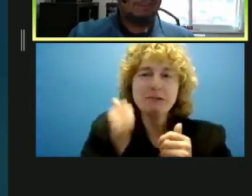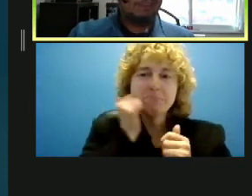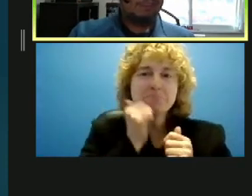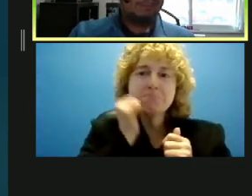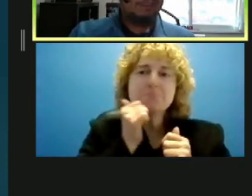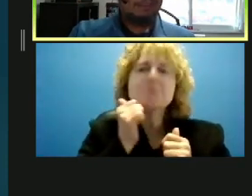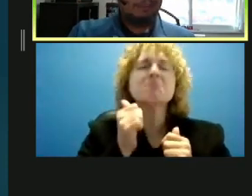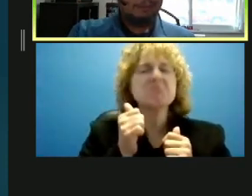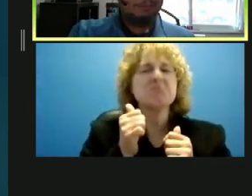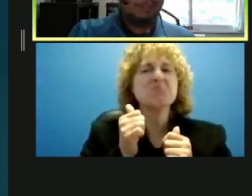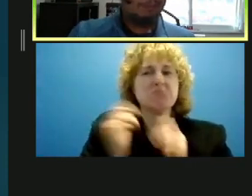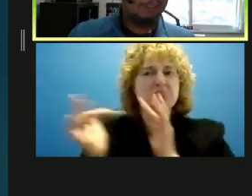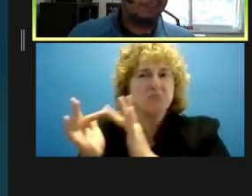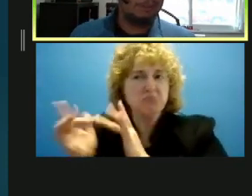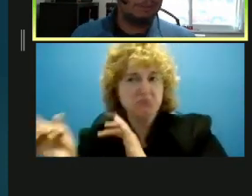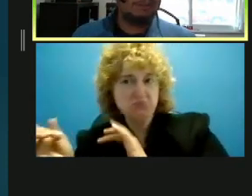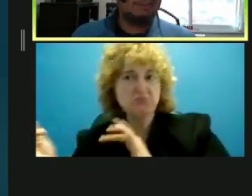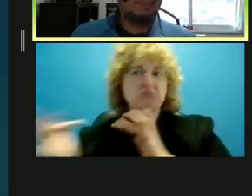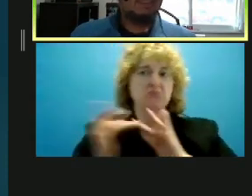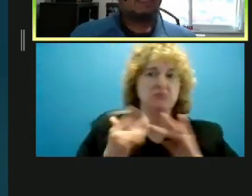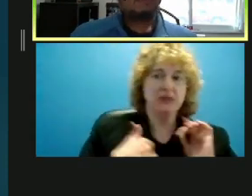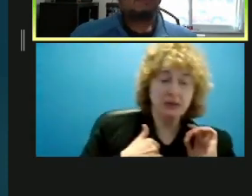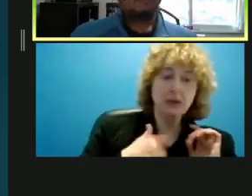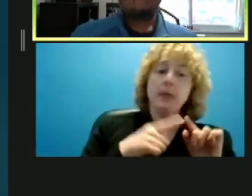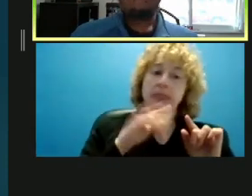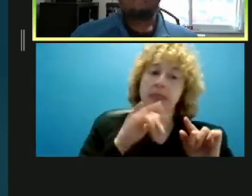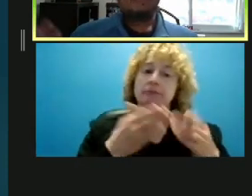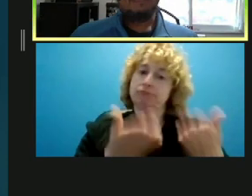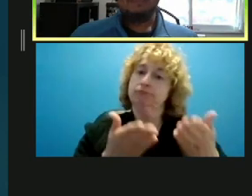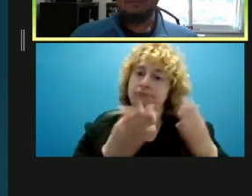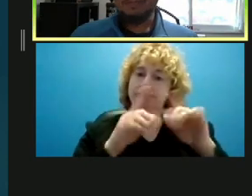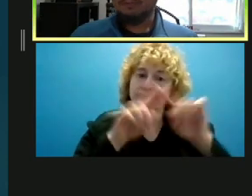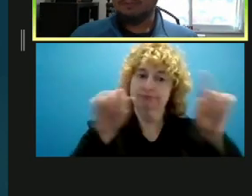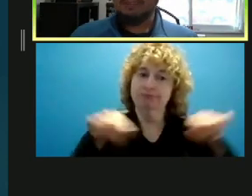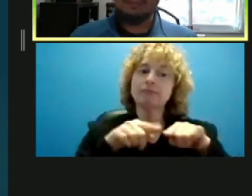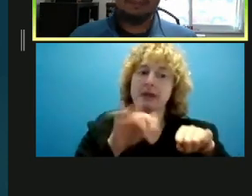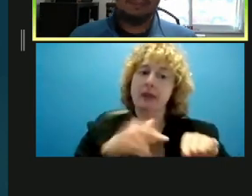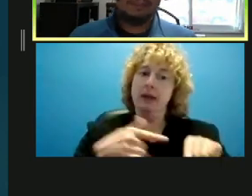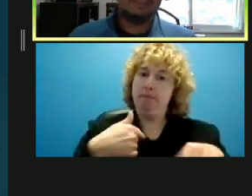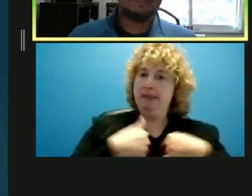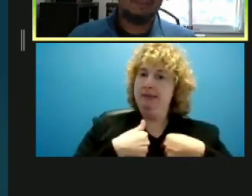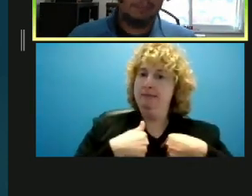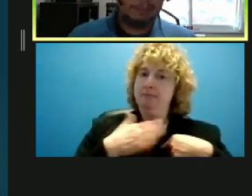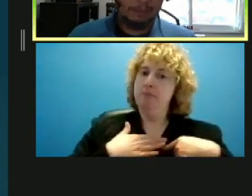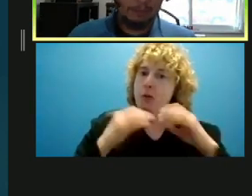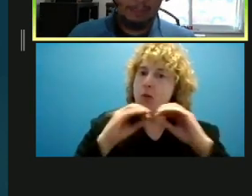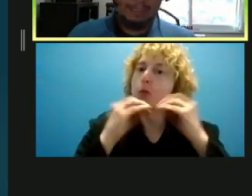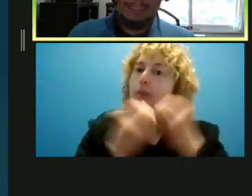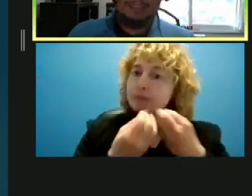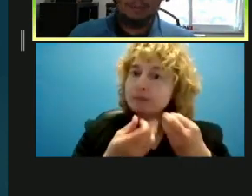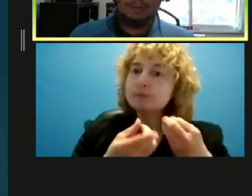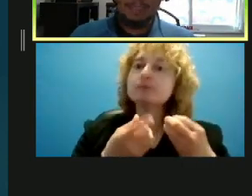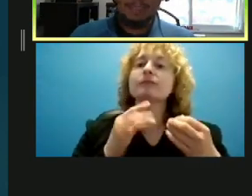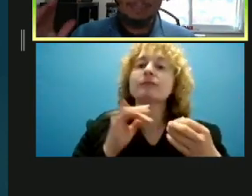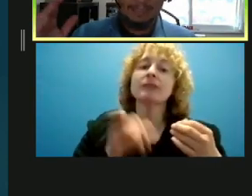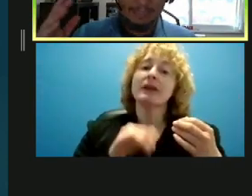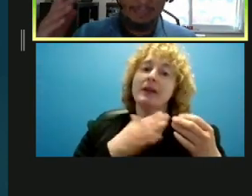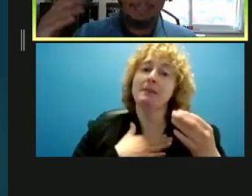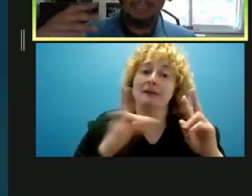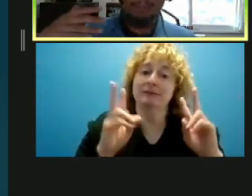and this is my email address, and the topic for today is redistricting in Michigan. And you know,